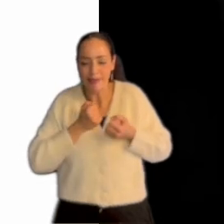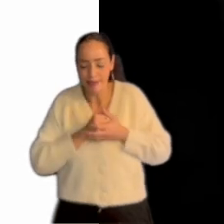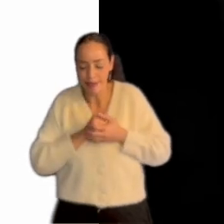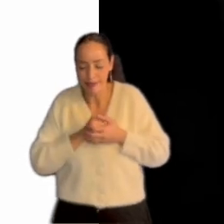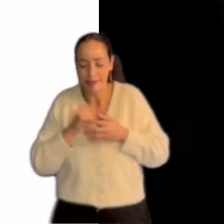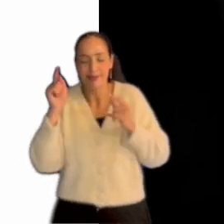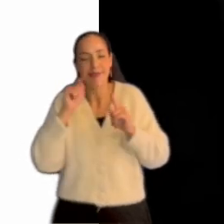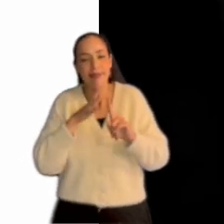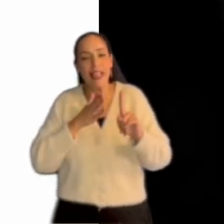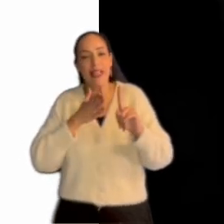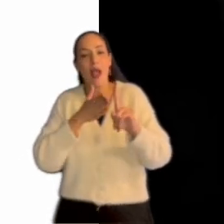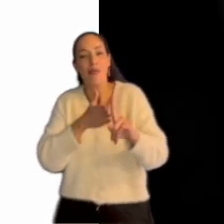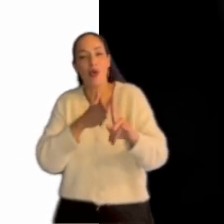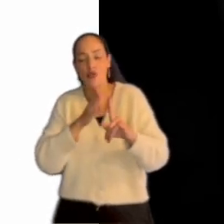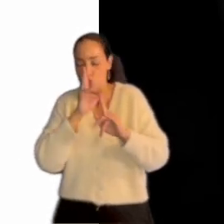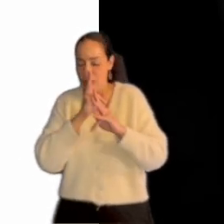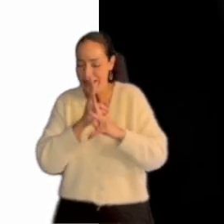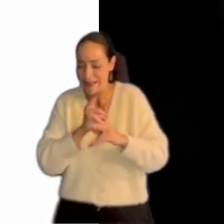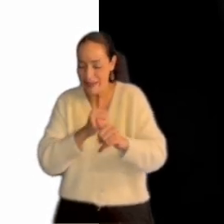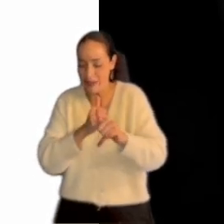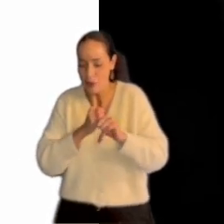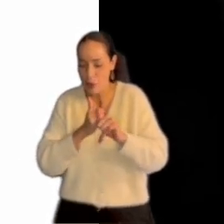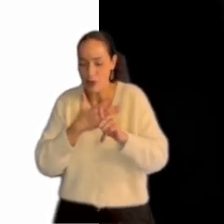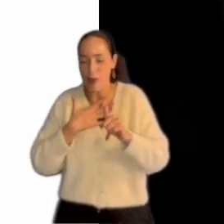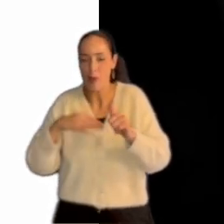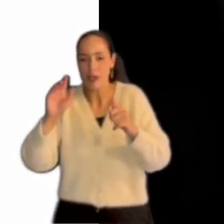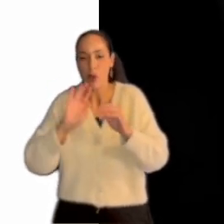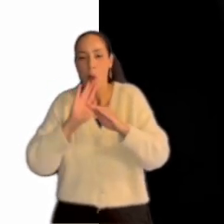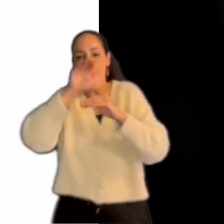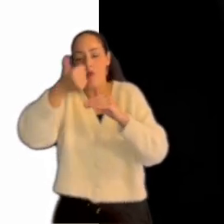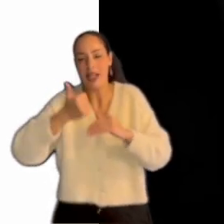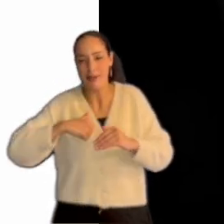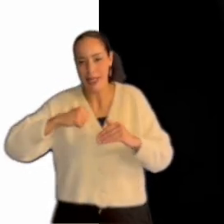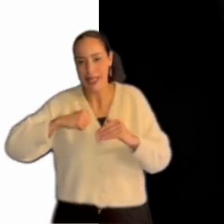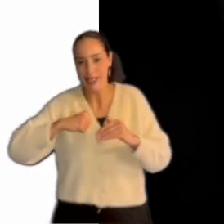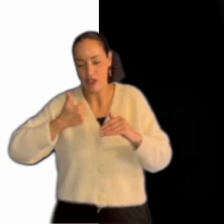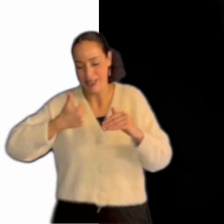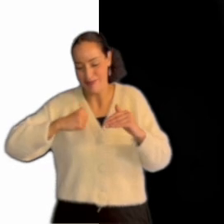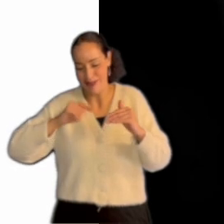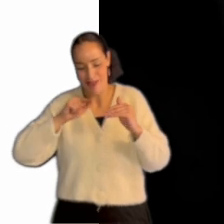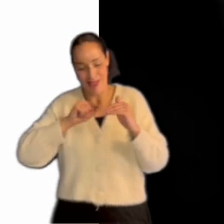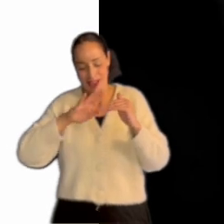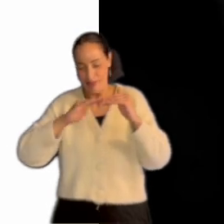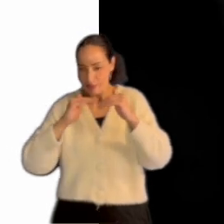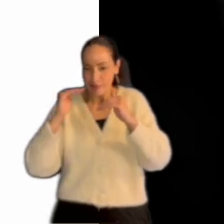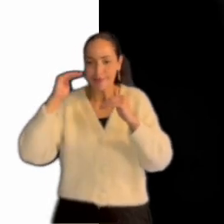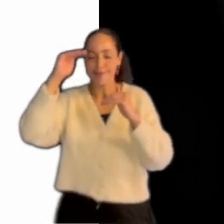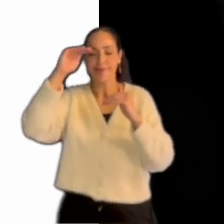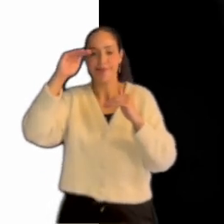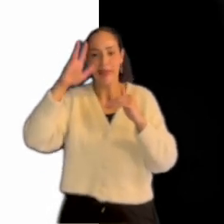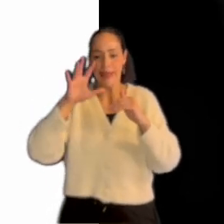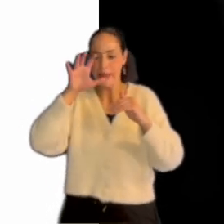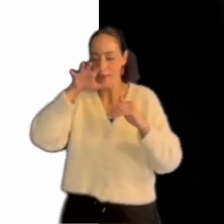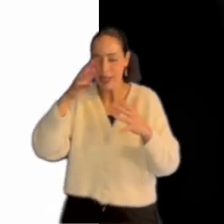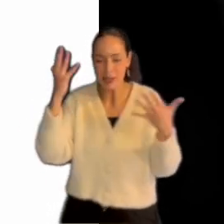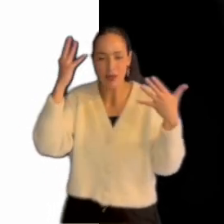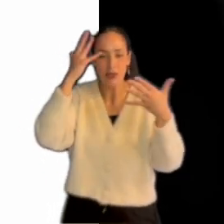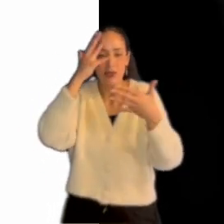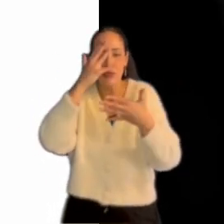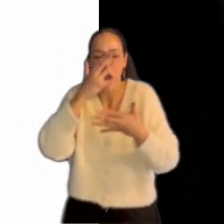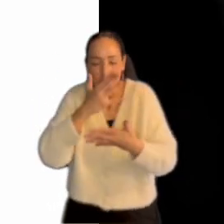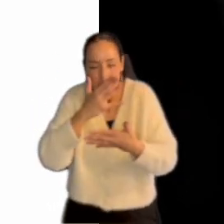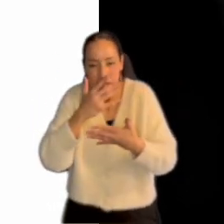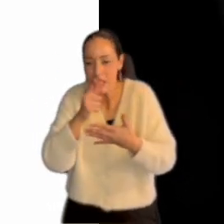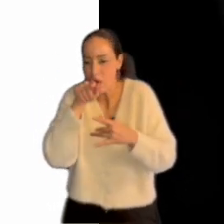rarely detectable to those who find themselves there. However, when we ask what's right with someone, when we attribute authority to survivors